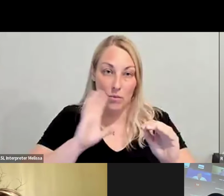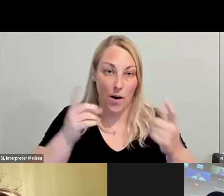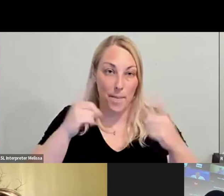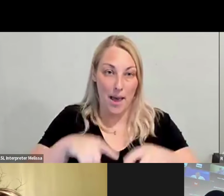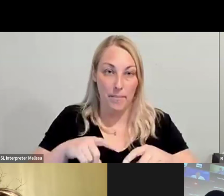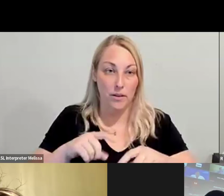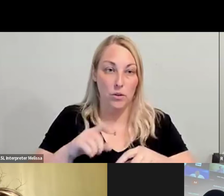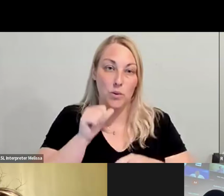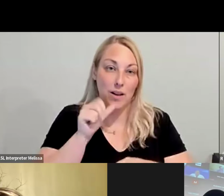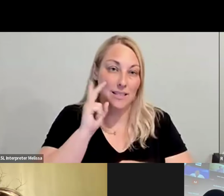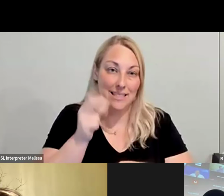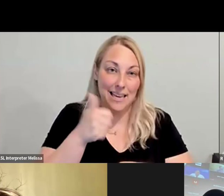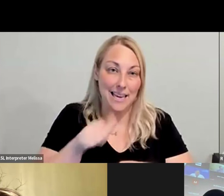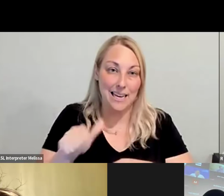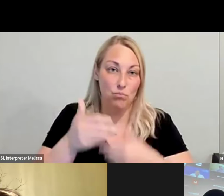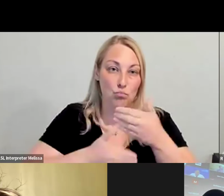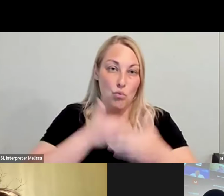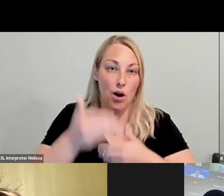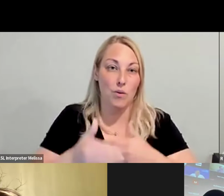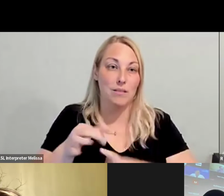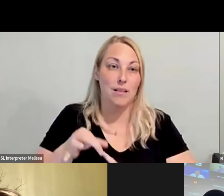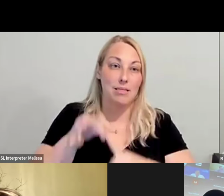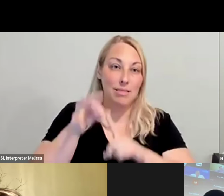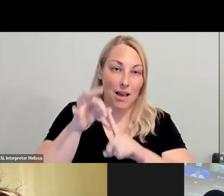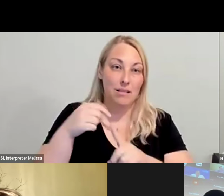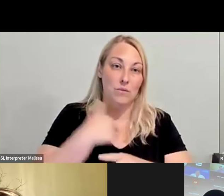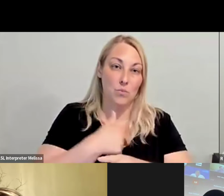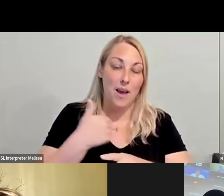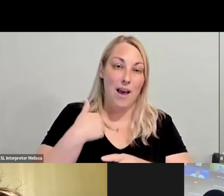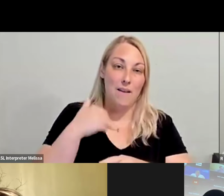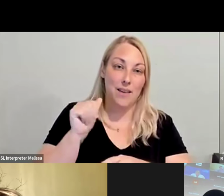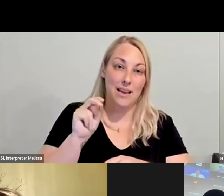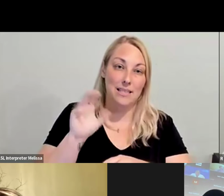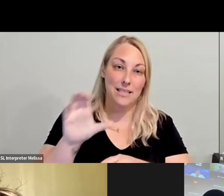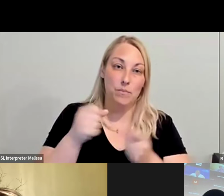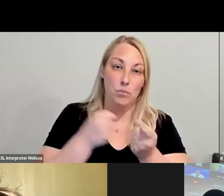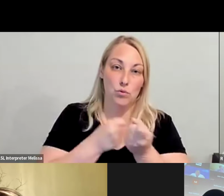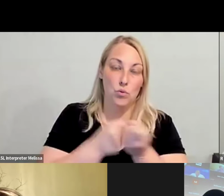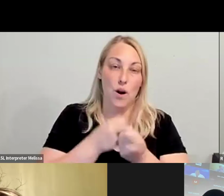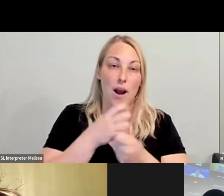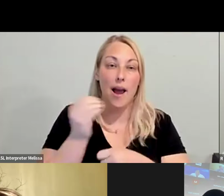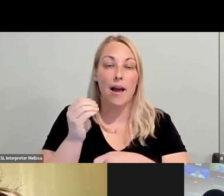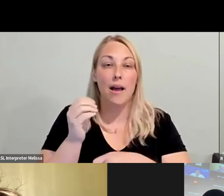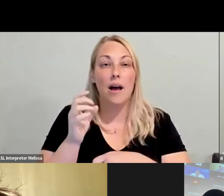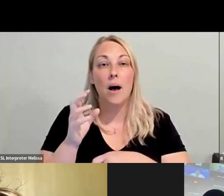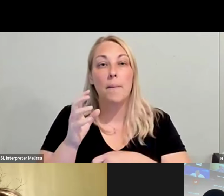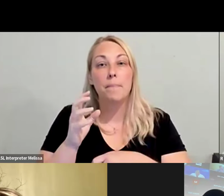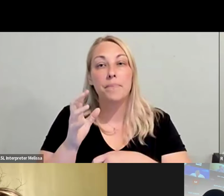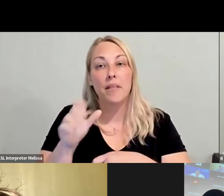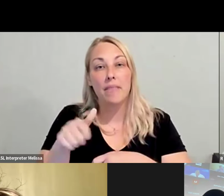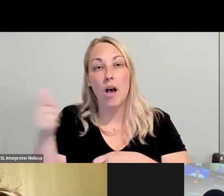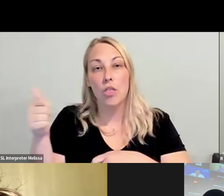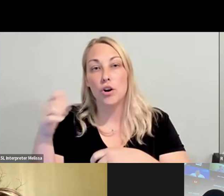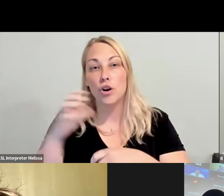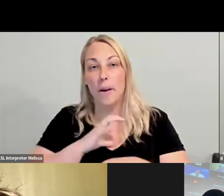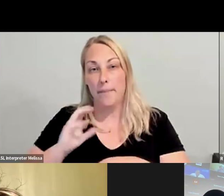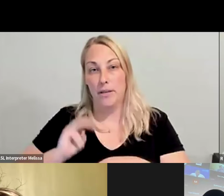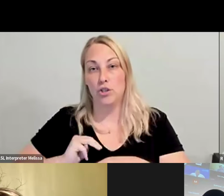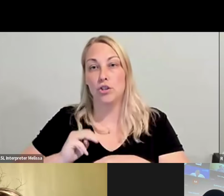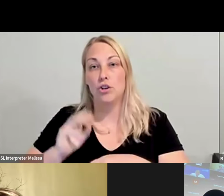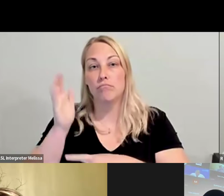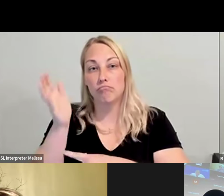we can get the support from the ANC, and move forward. And as I did indicate in my presentation for the other commissioners, the Office of Planning has